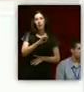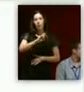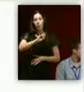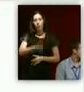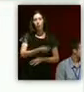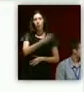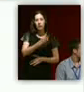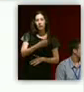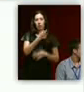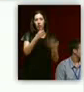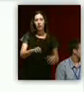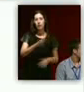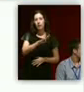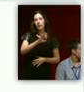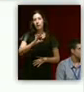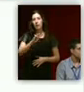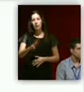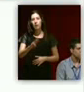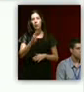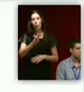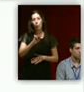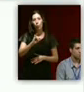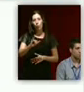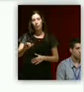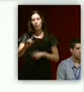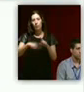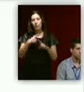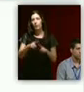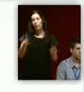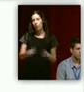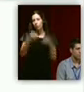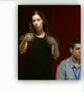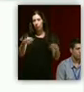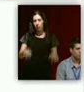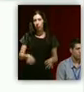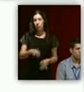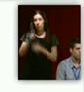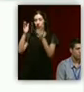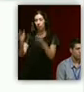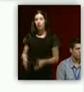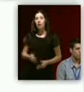for Xbox 360, PS3 and Wii, and also PC.